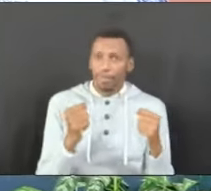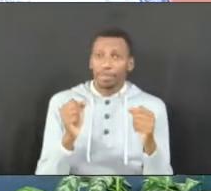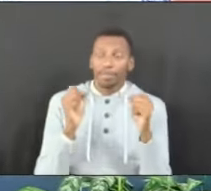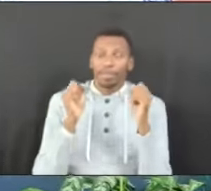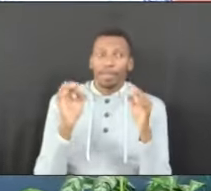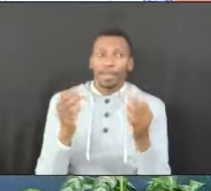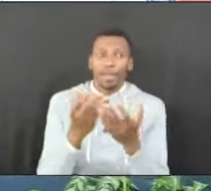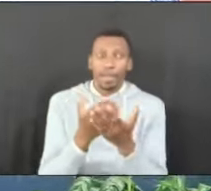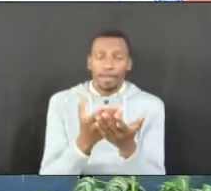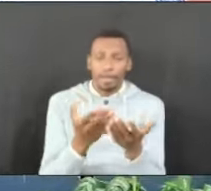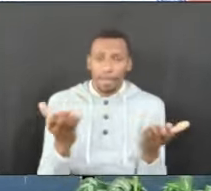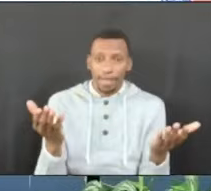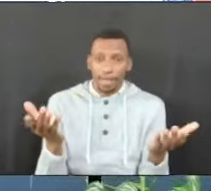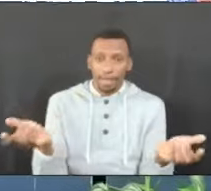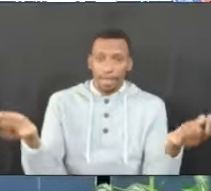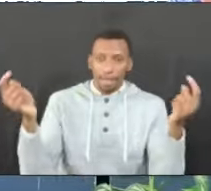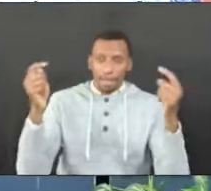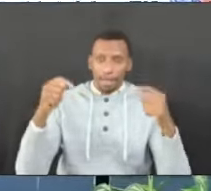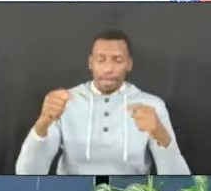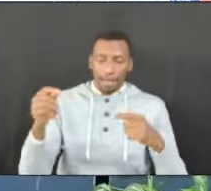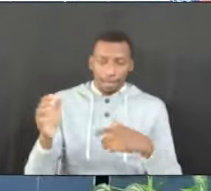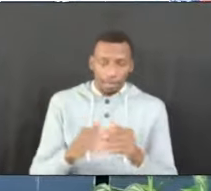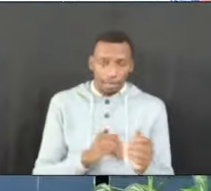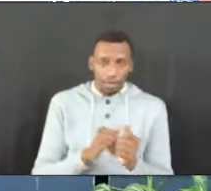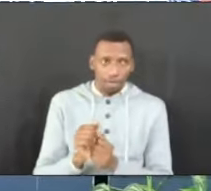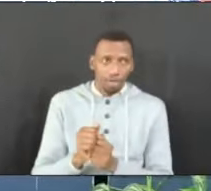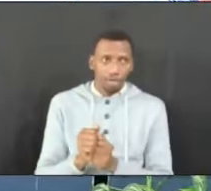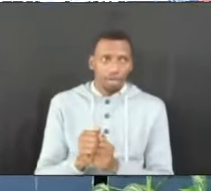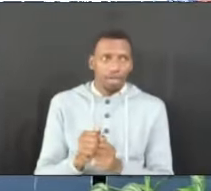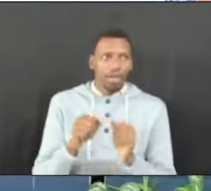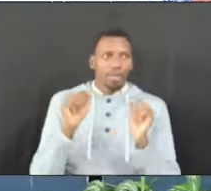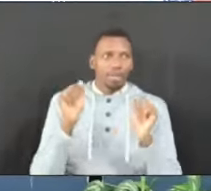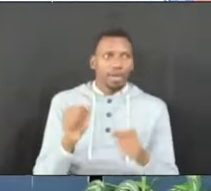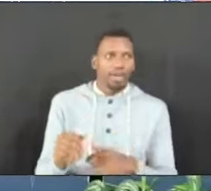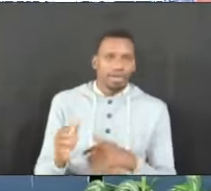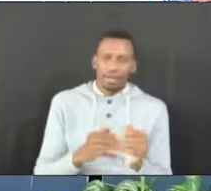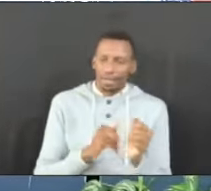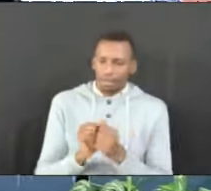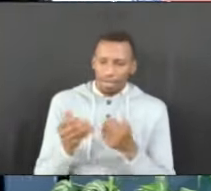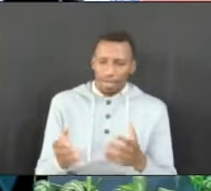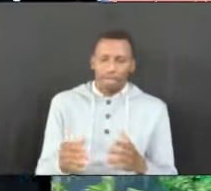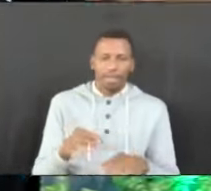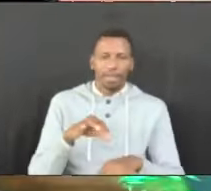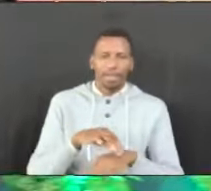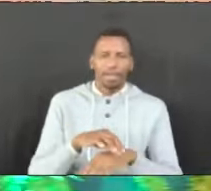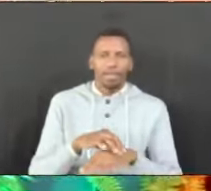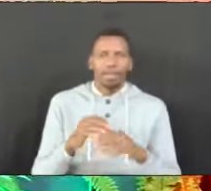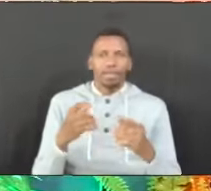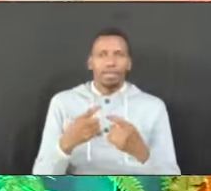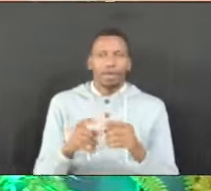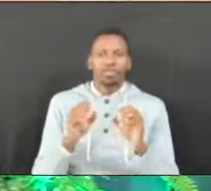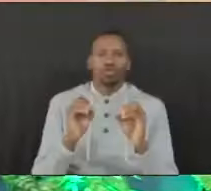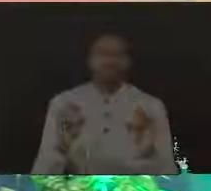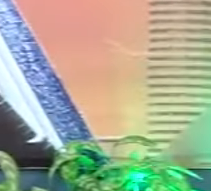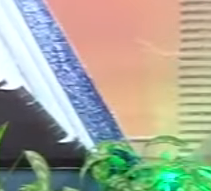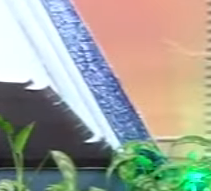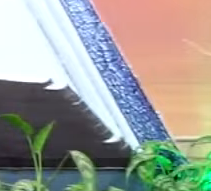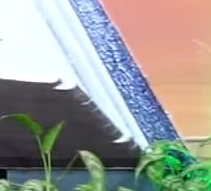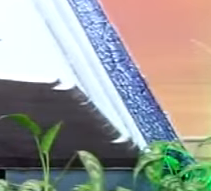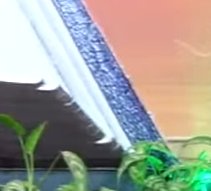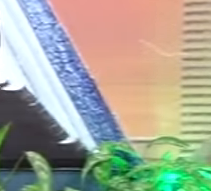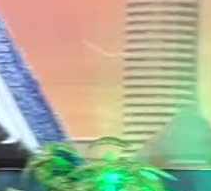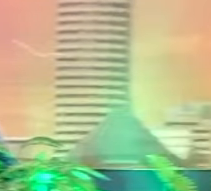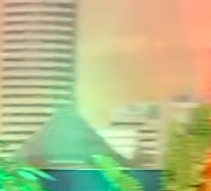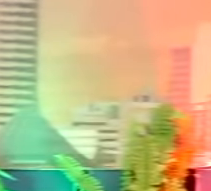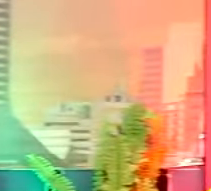came to destroy, they could obliterate this earth. But none of them is found. And the Bible tells me that